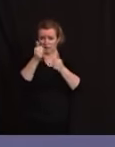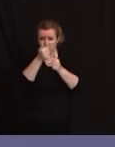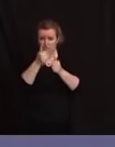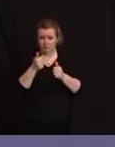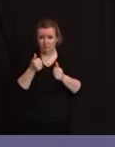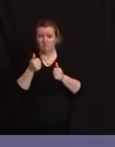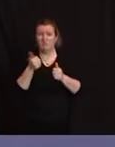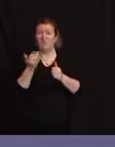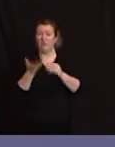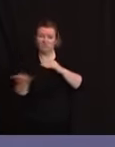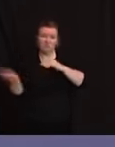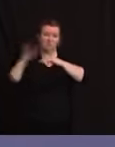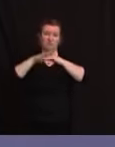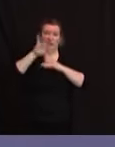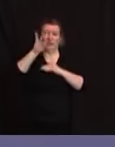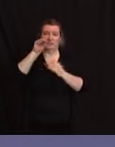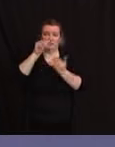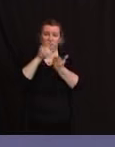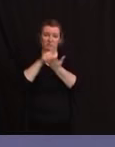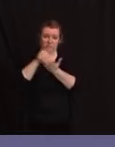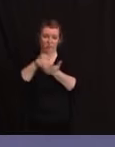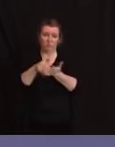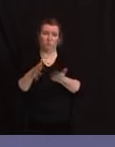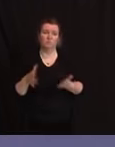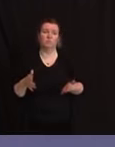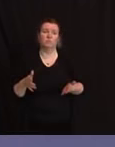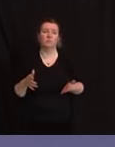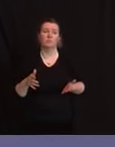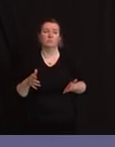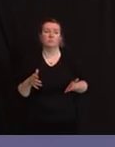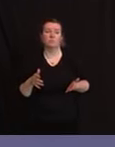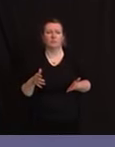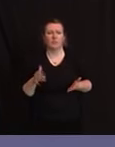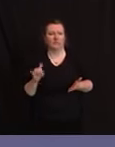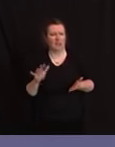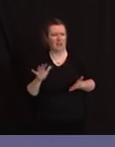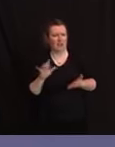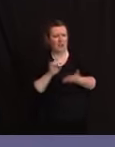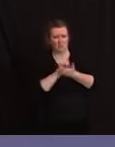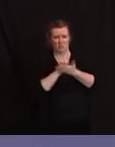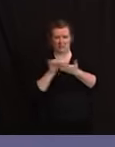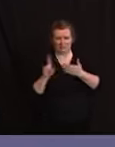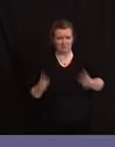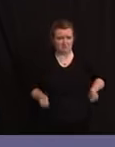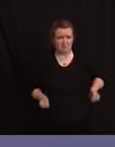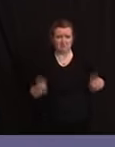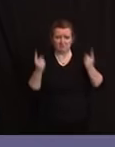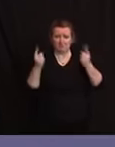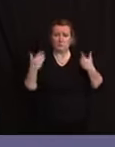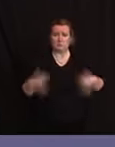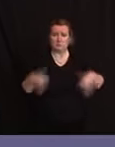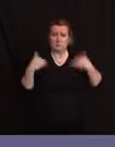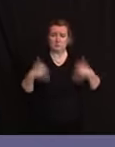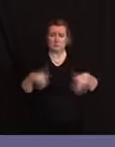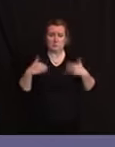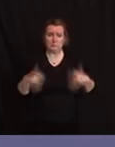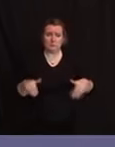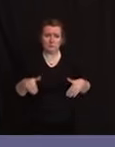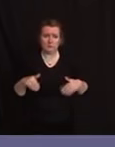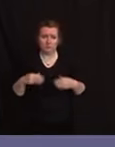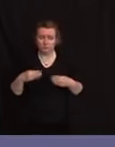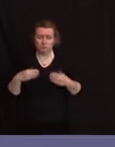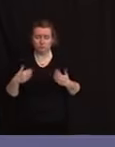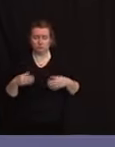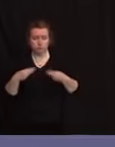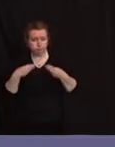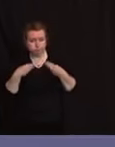total. That's a week old or a number of days old. This is a huge financial lift. Again, a line of business the state wasn't